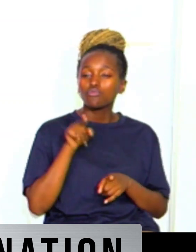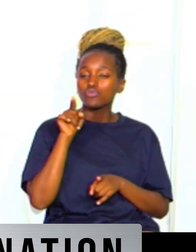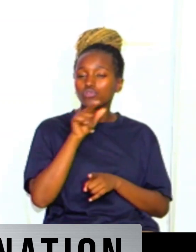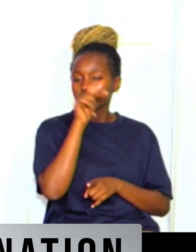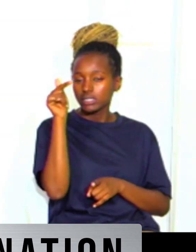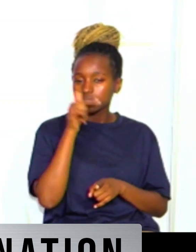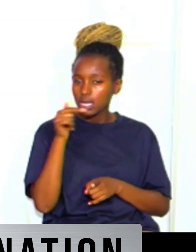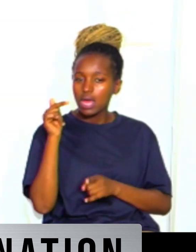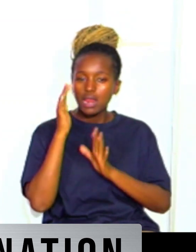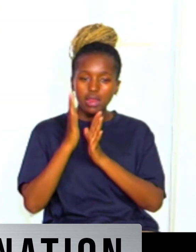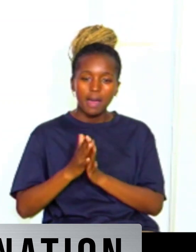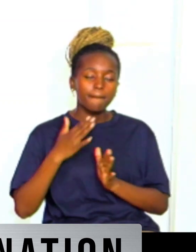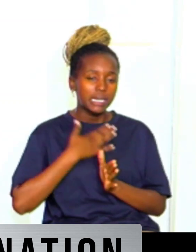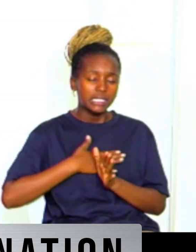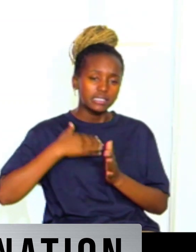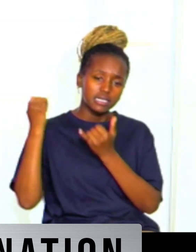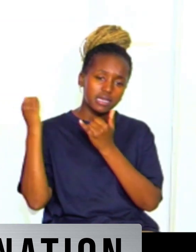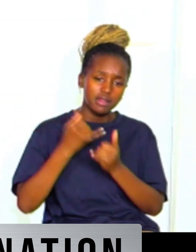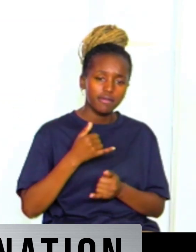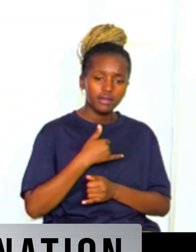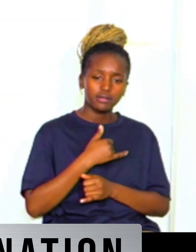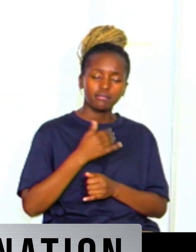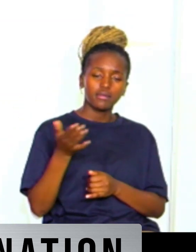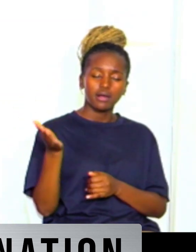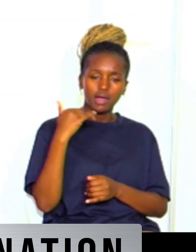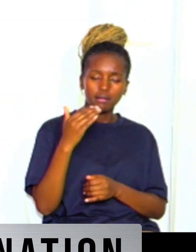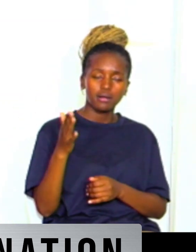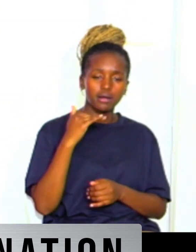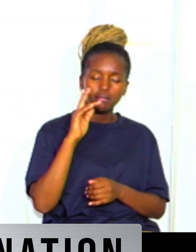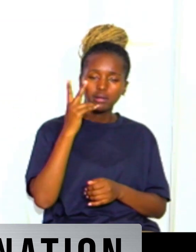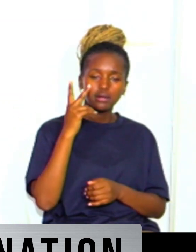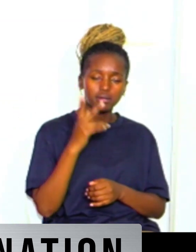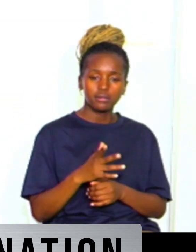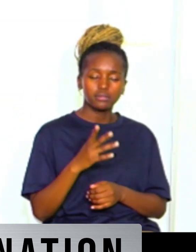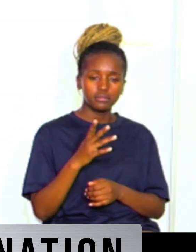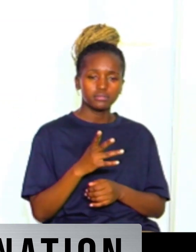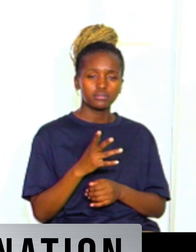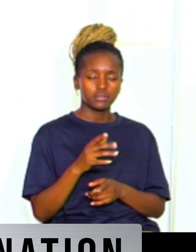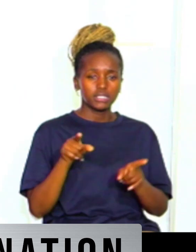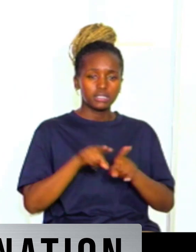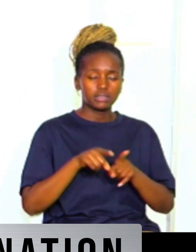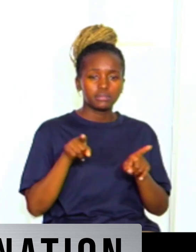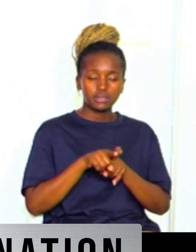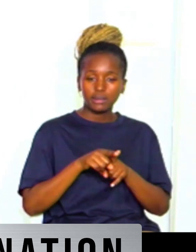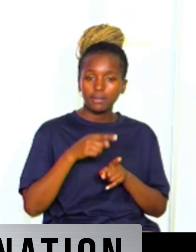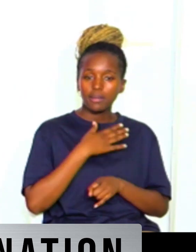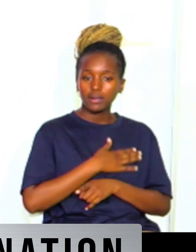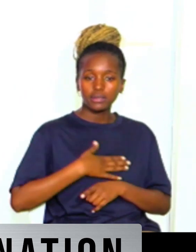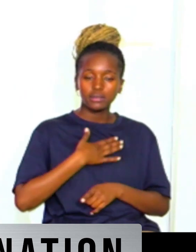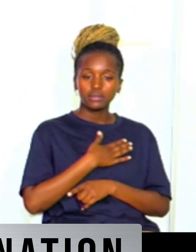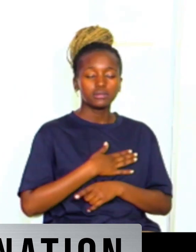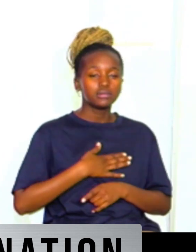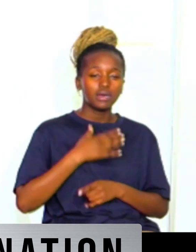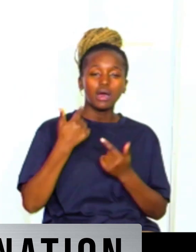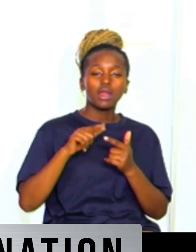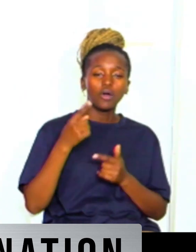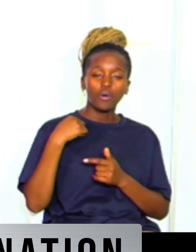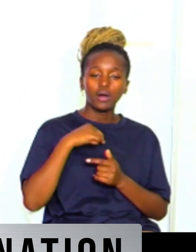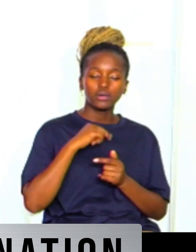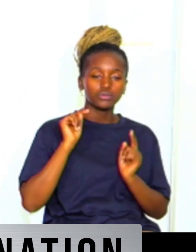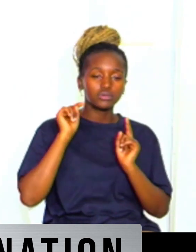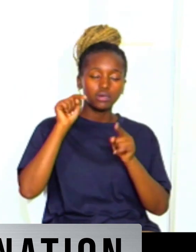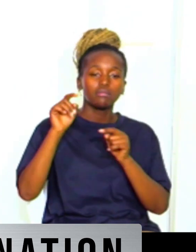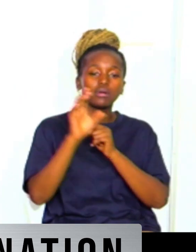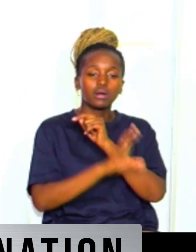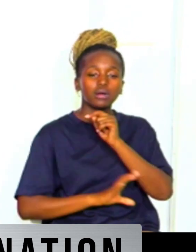invited. Unaweza kuja Kenya wakati mnataka, na pia nyinyi mkubali sisi kama wa Kenya tukuje nchi yenyu kwa wakati